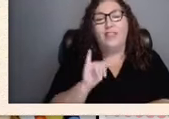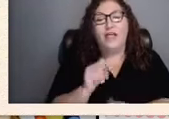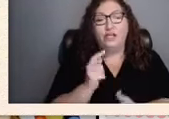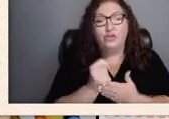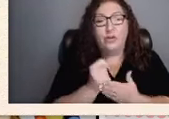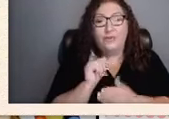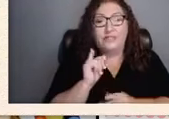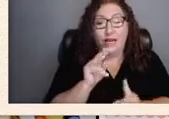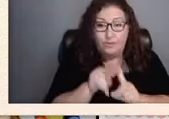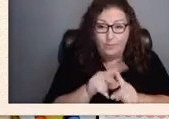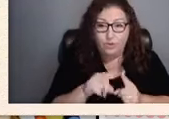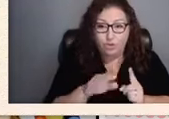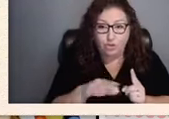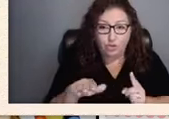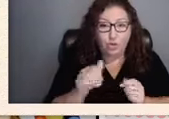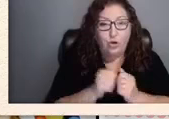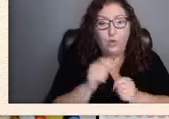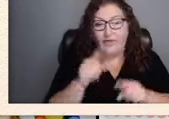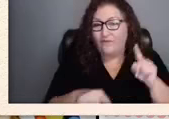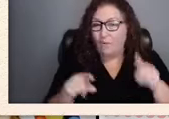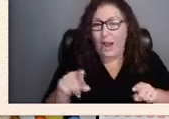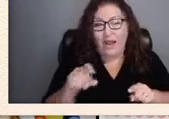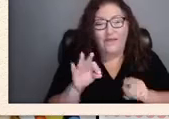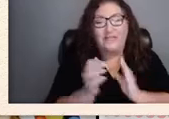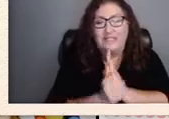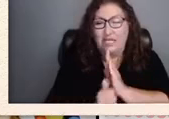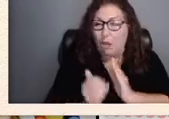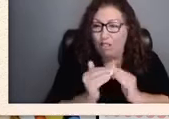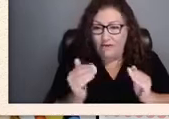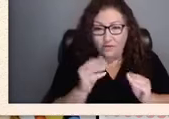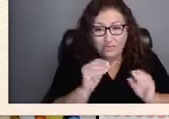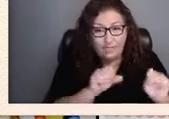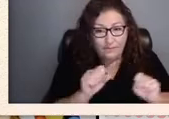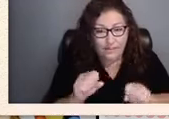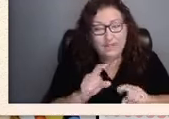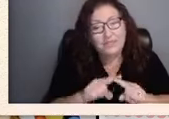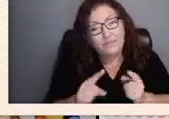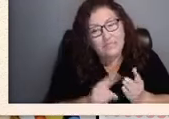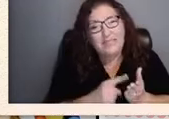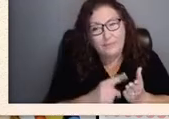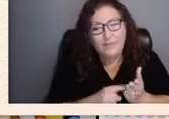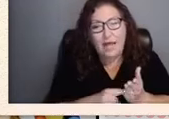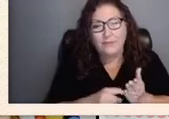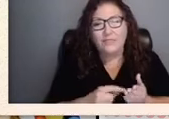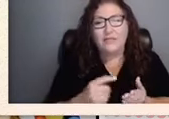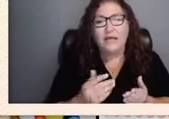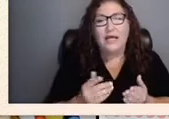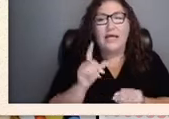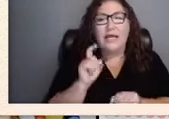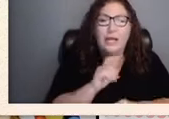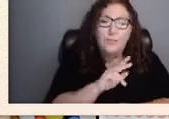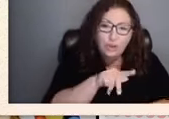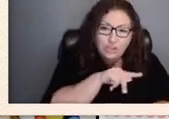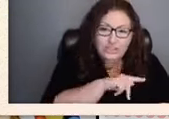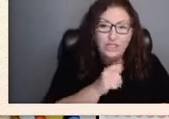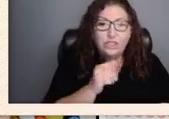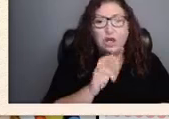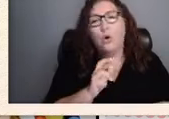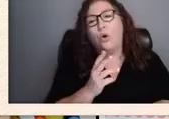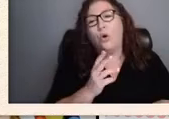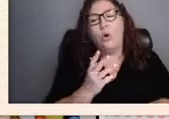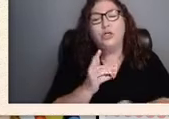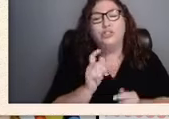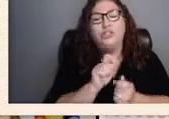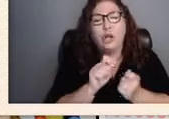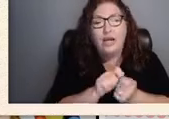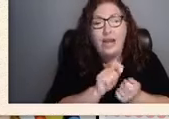children with a variety of skill levels and abilities, but sometimes need personalization or certain adaptations or certain skills